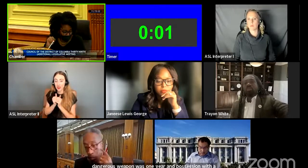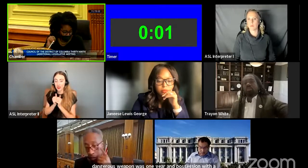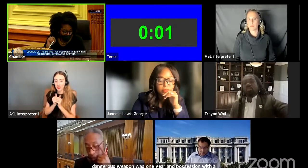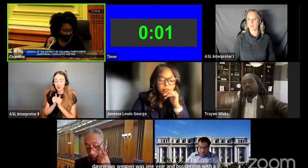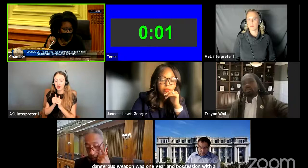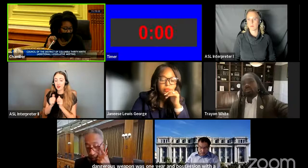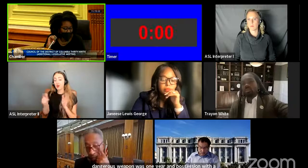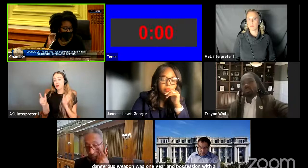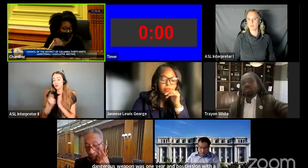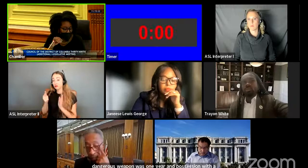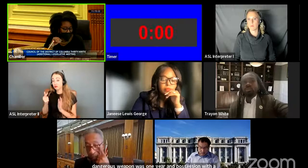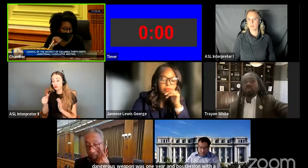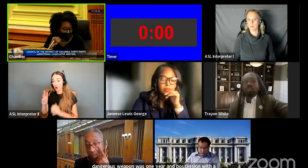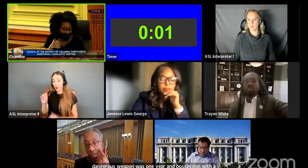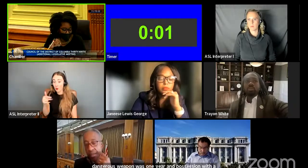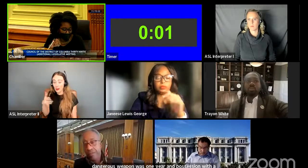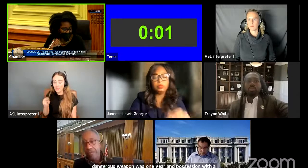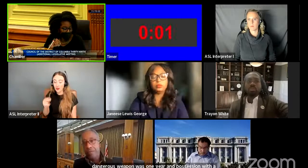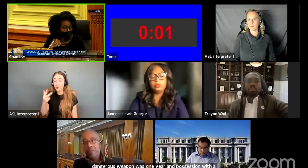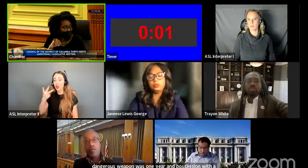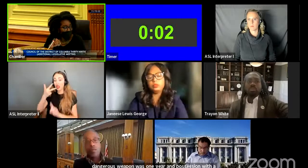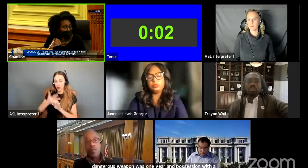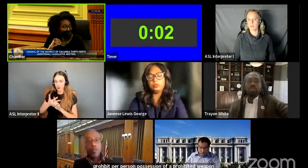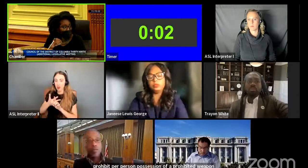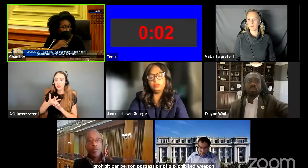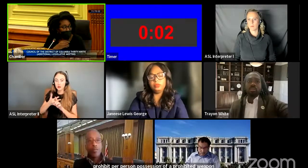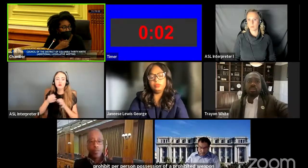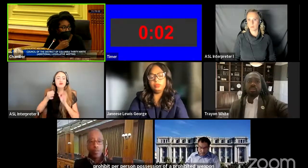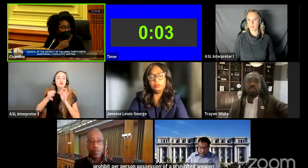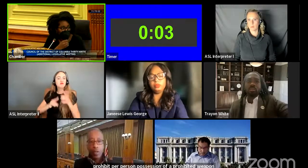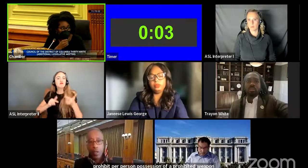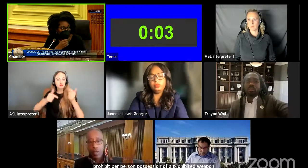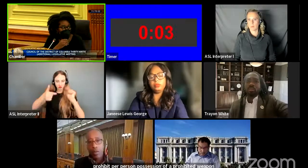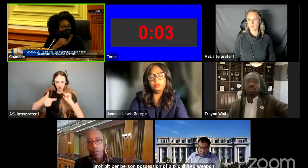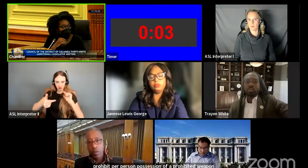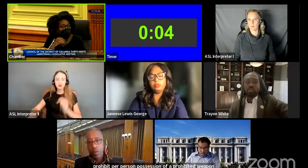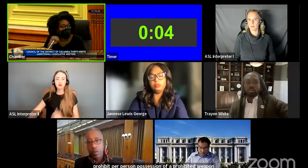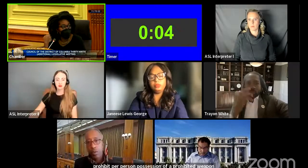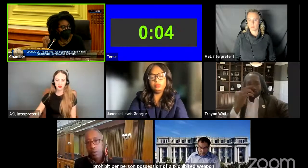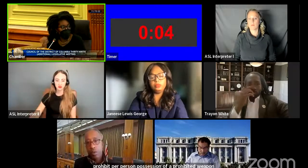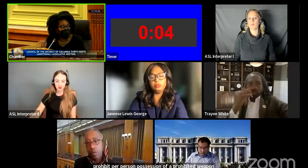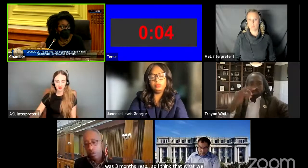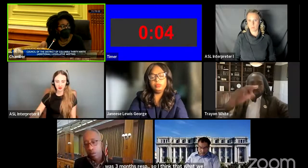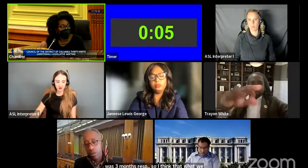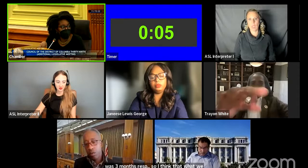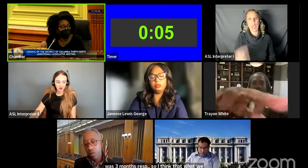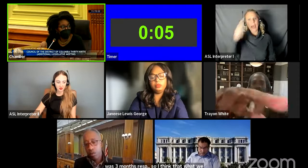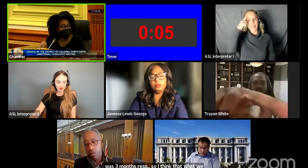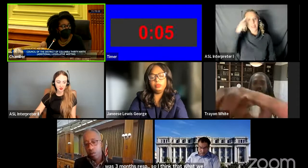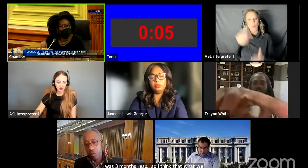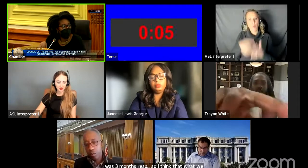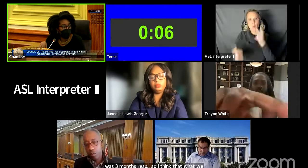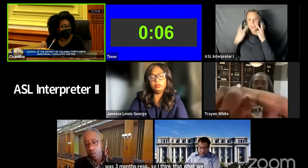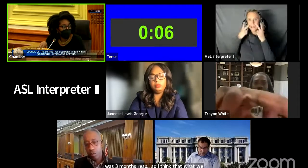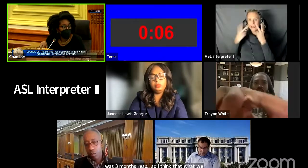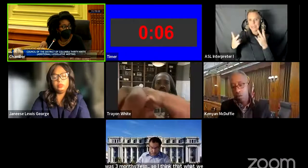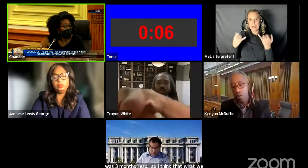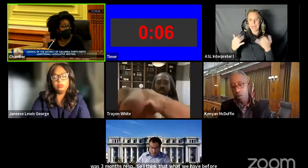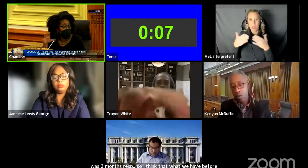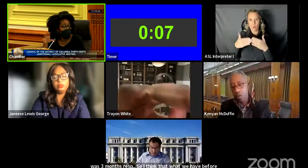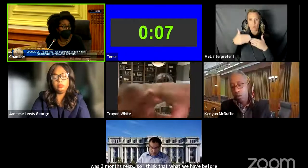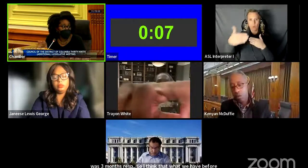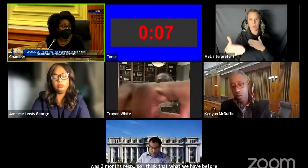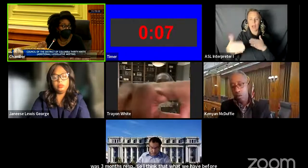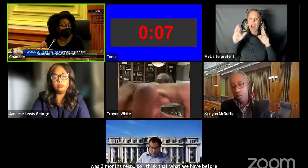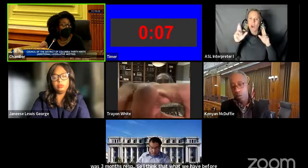prohibited weapon was 3 months respectively. So I think that what we have before us I